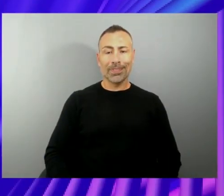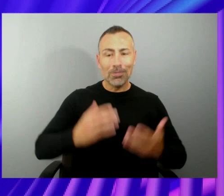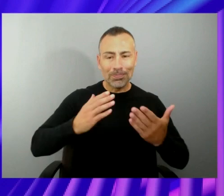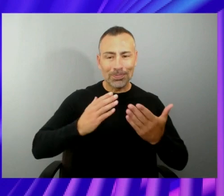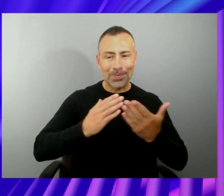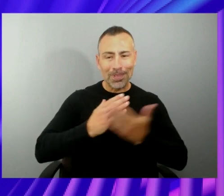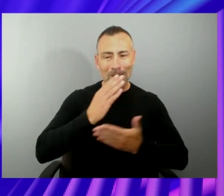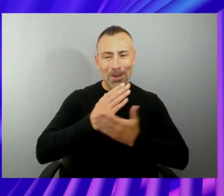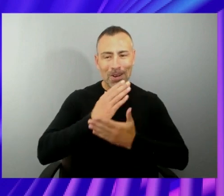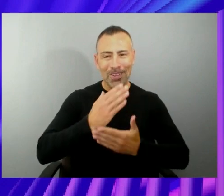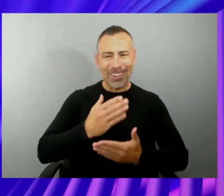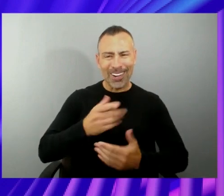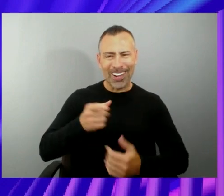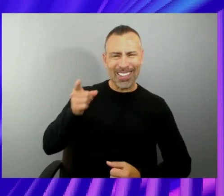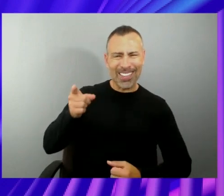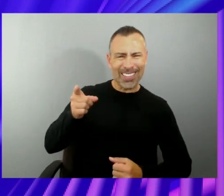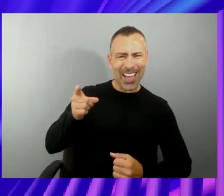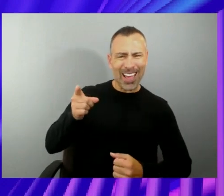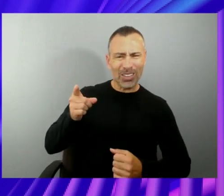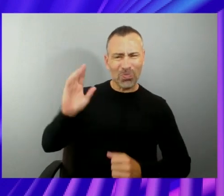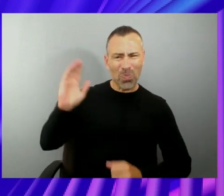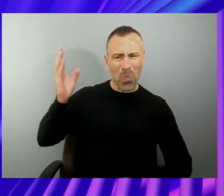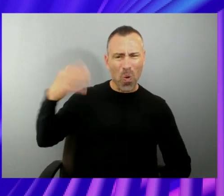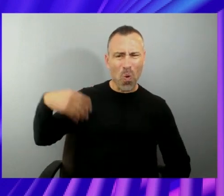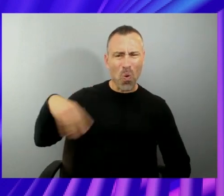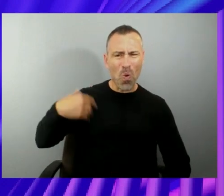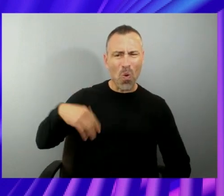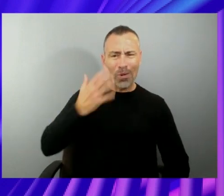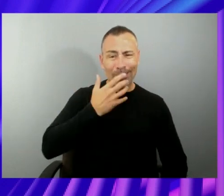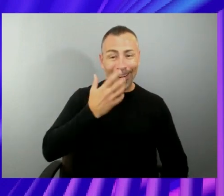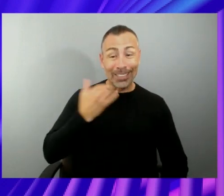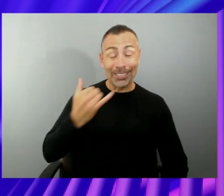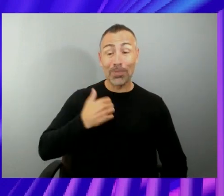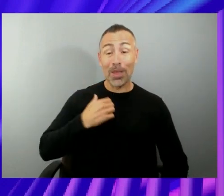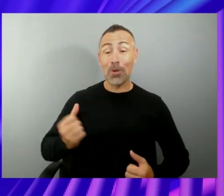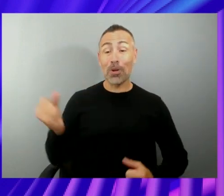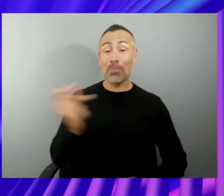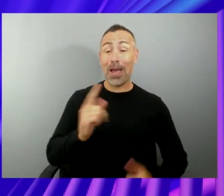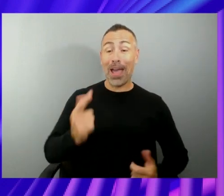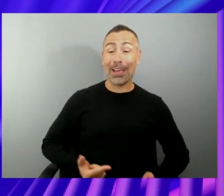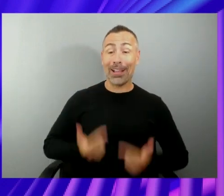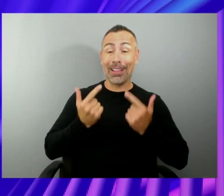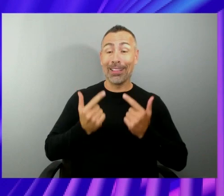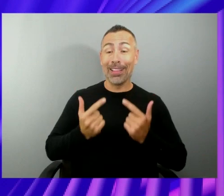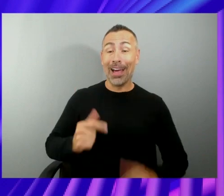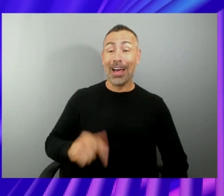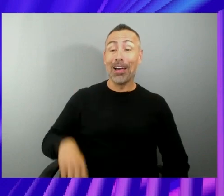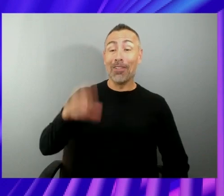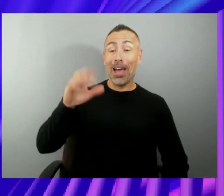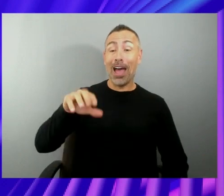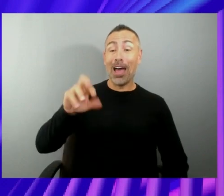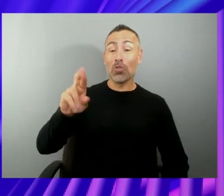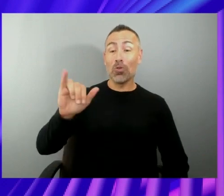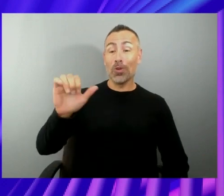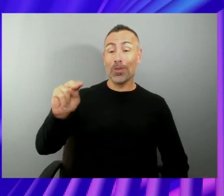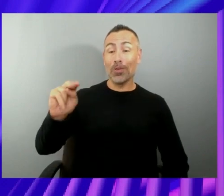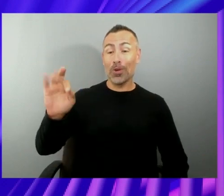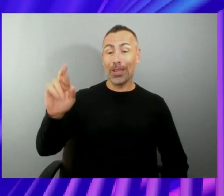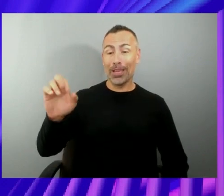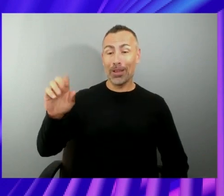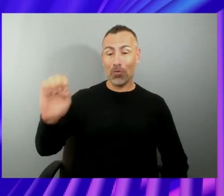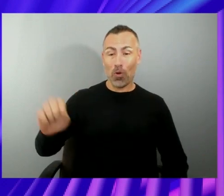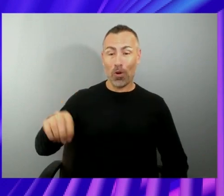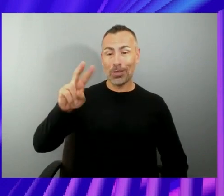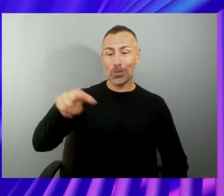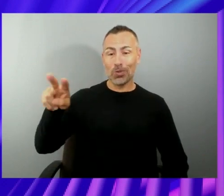was some awesome stuff, and we're live back again here at Reinforce 2022 in Boston, Massachusetts. Sorry there were some IT gremlins, but we're just going to call